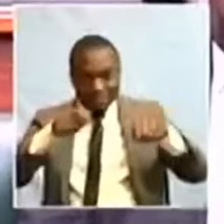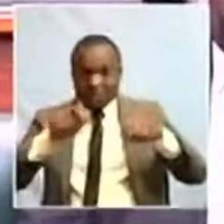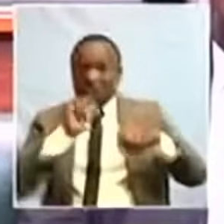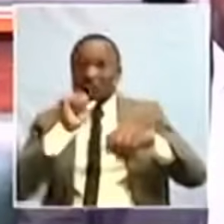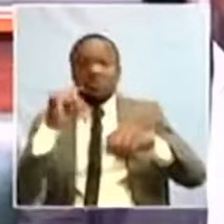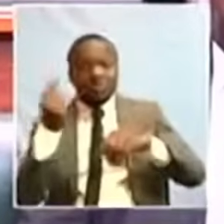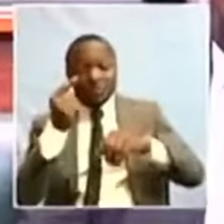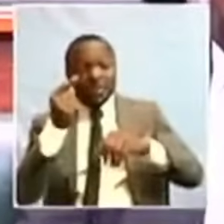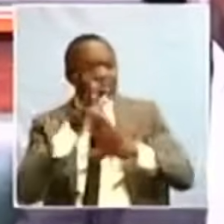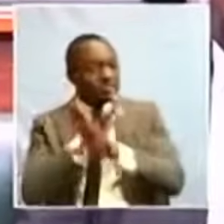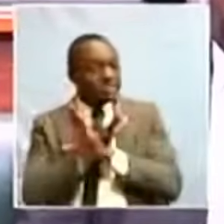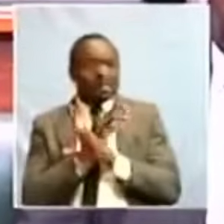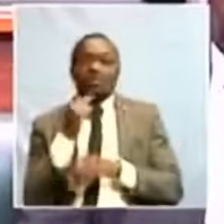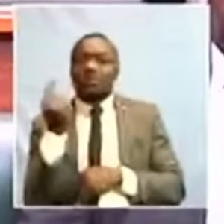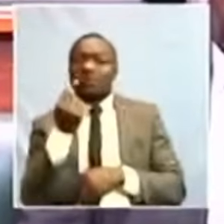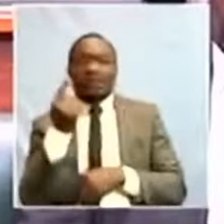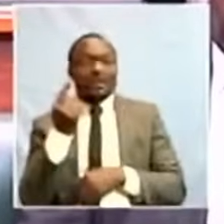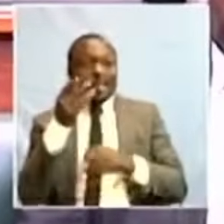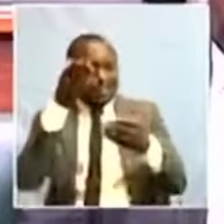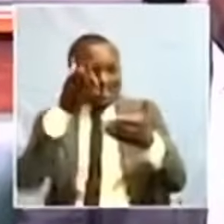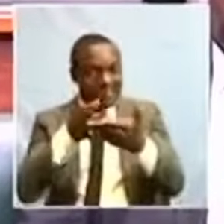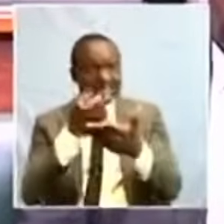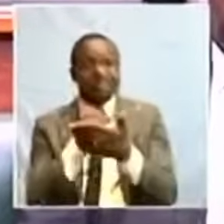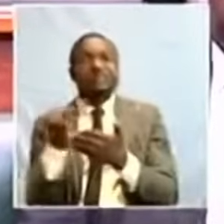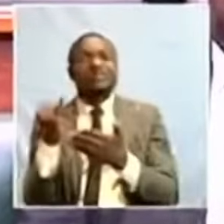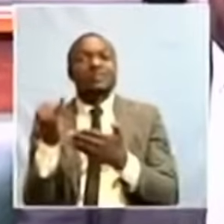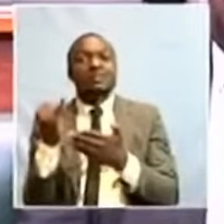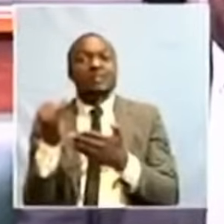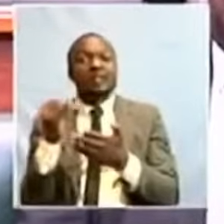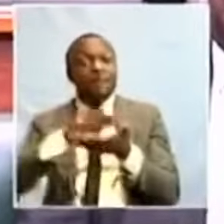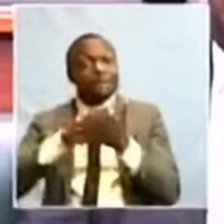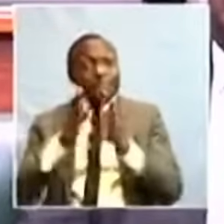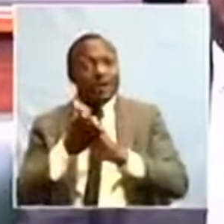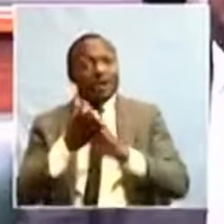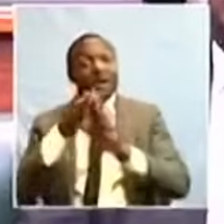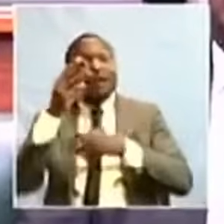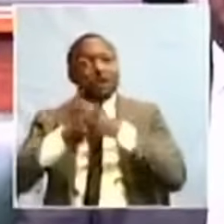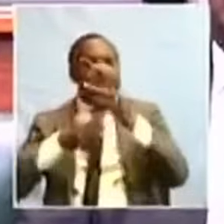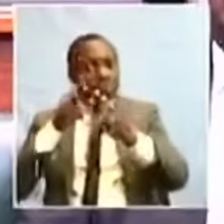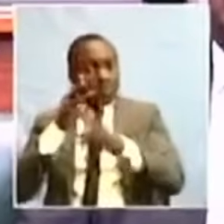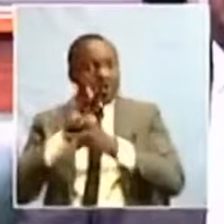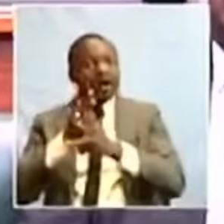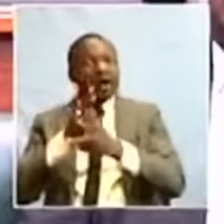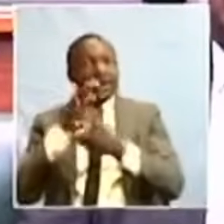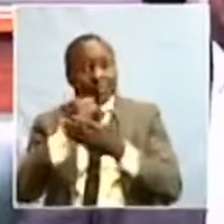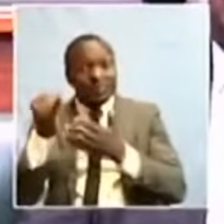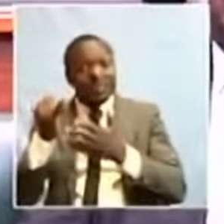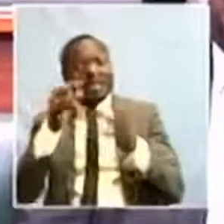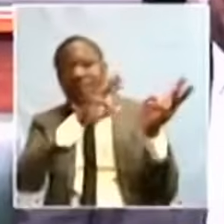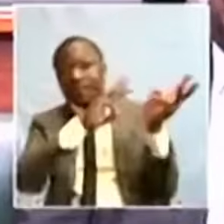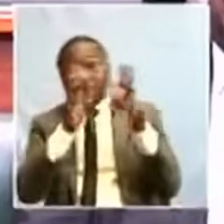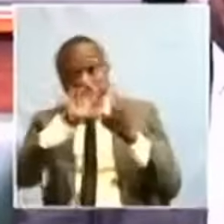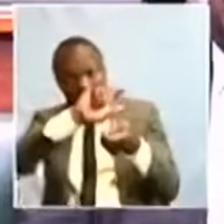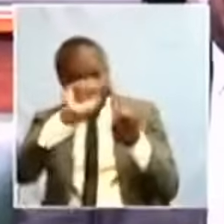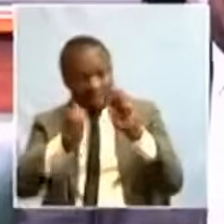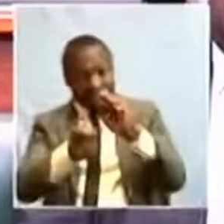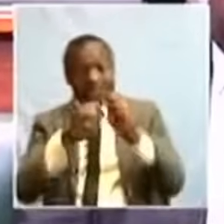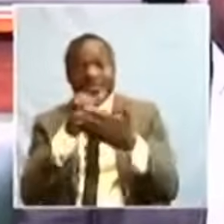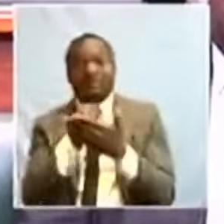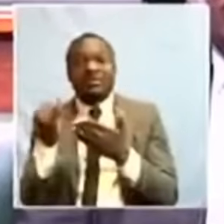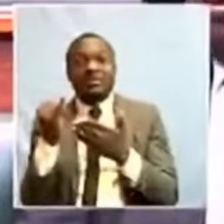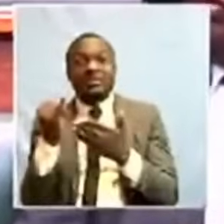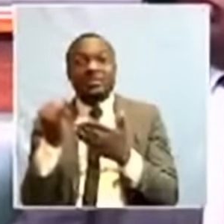only for Zambia. This issue has become a global issue. The climate change issues